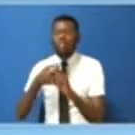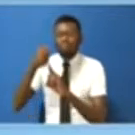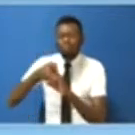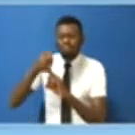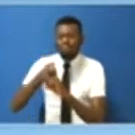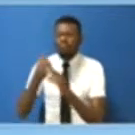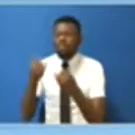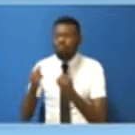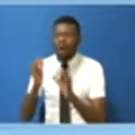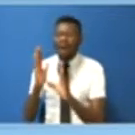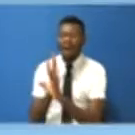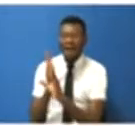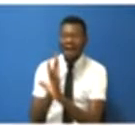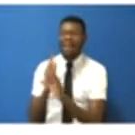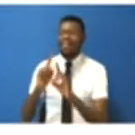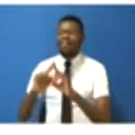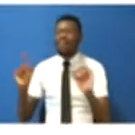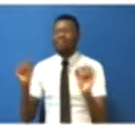it